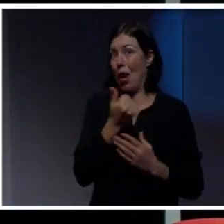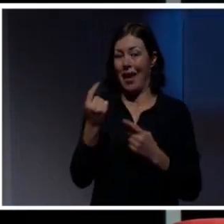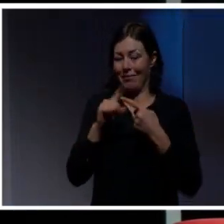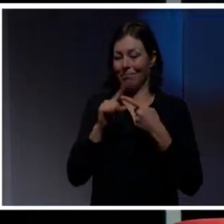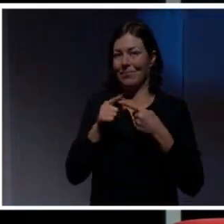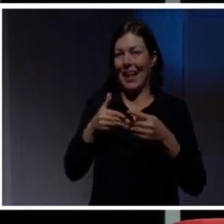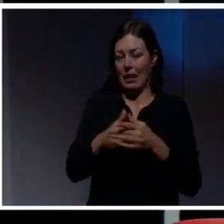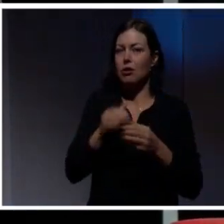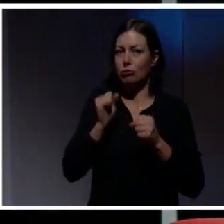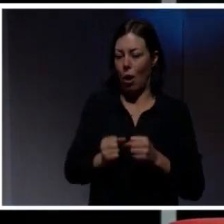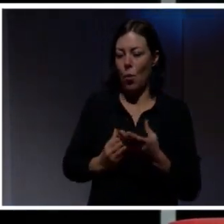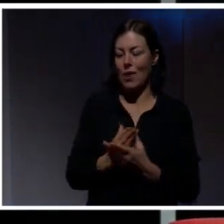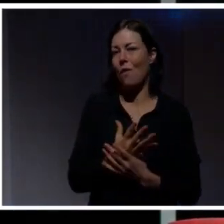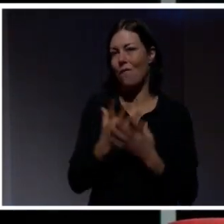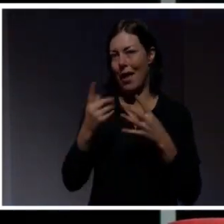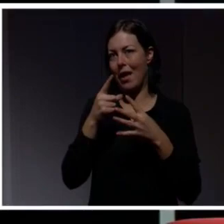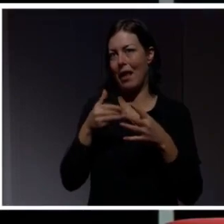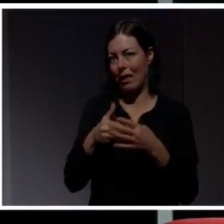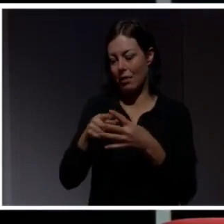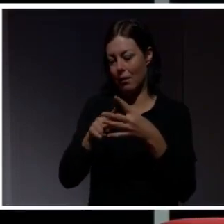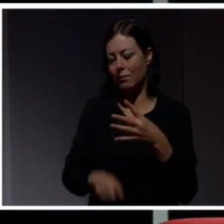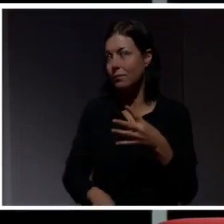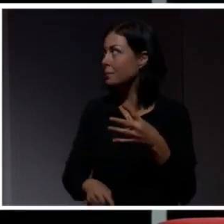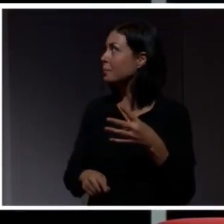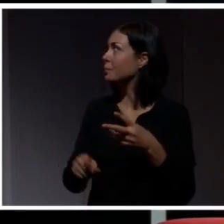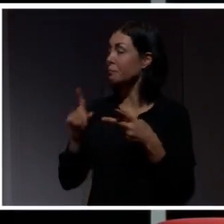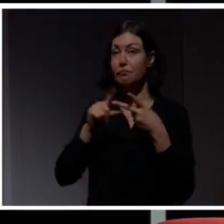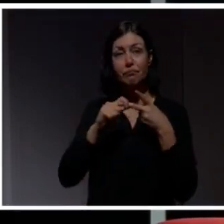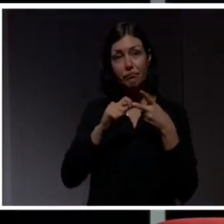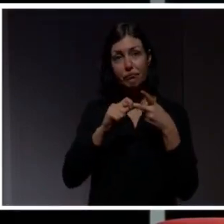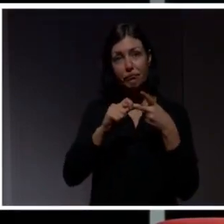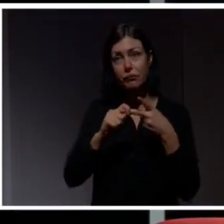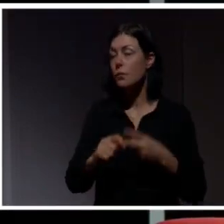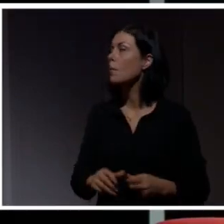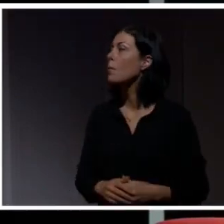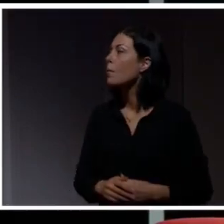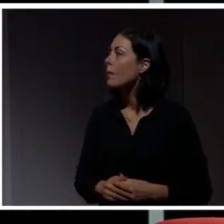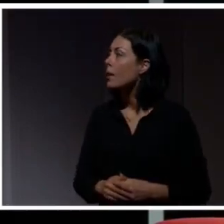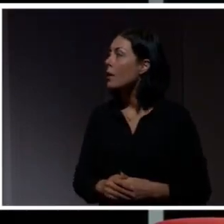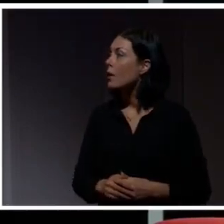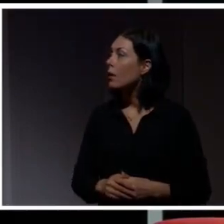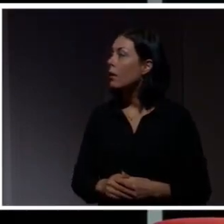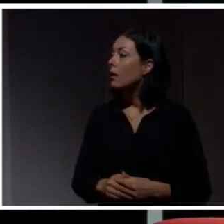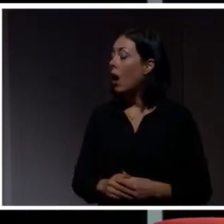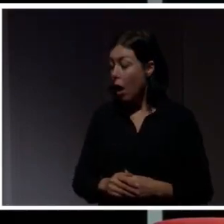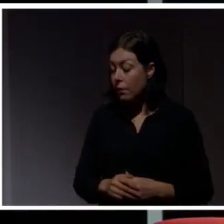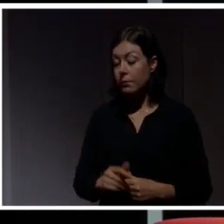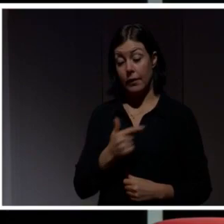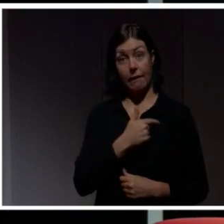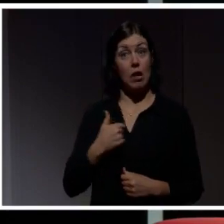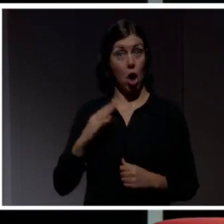that we need to go through. And one of them is that even if we have the